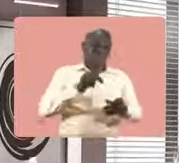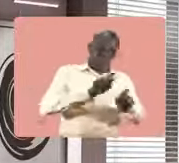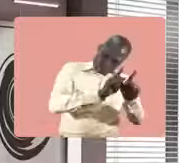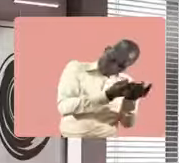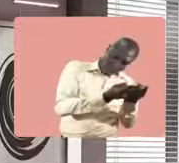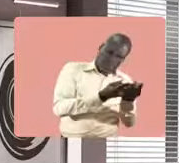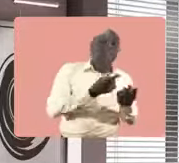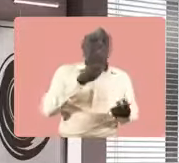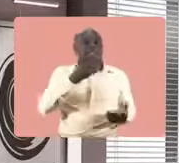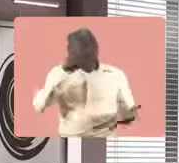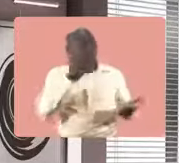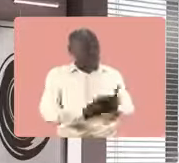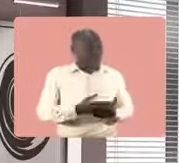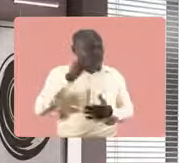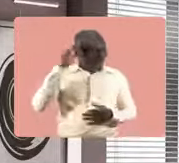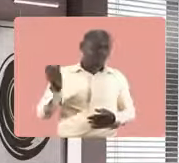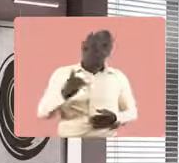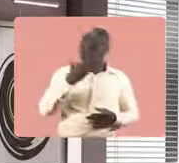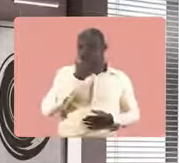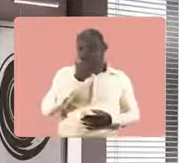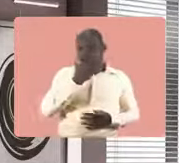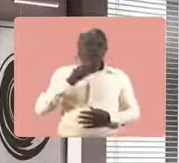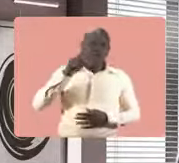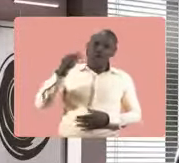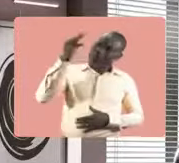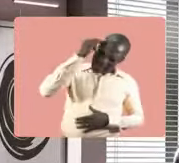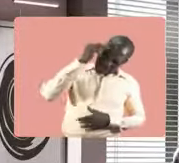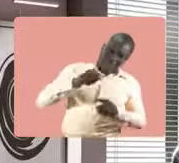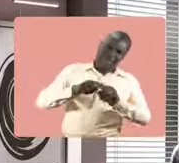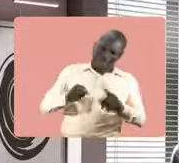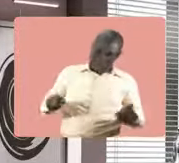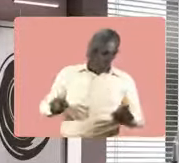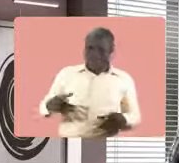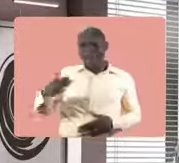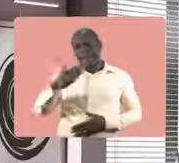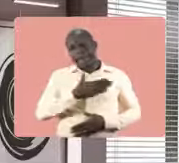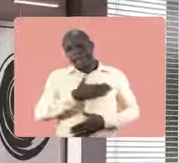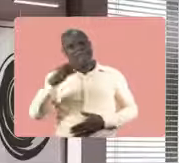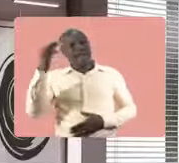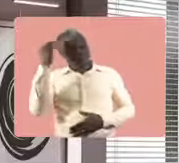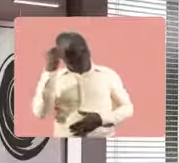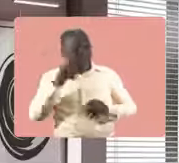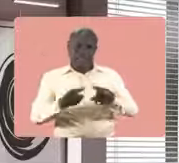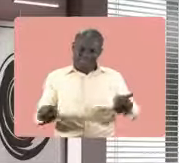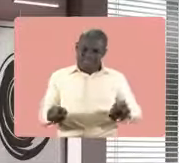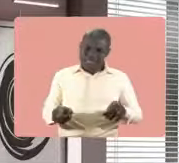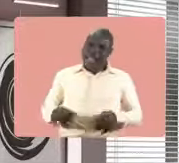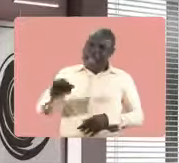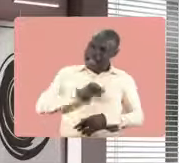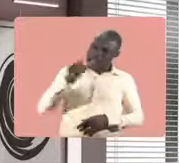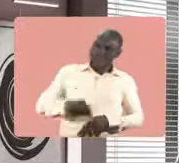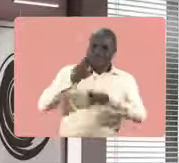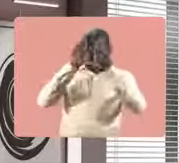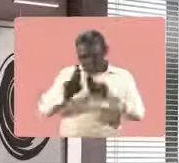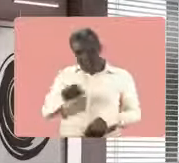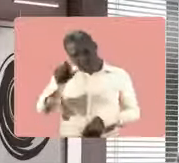mistake, anyano kule. Esu judgment, enesu mensu me judgment. I must respect your judgment and you must